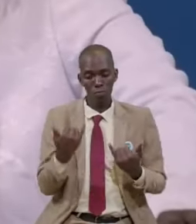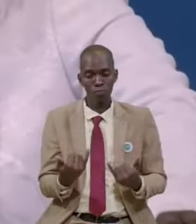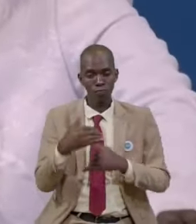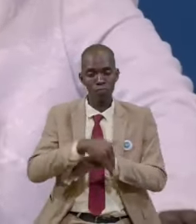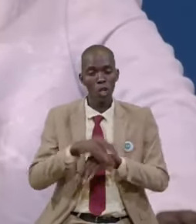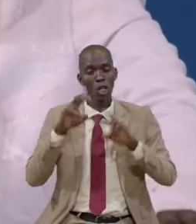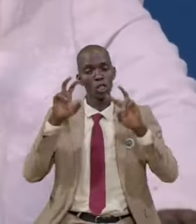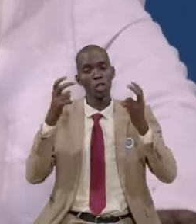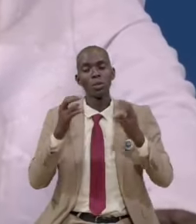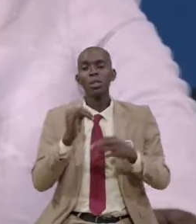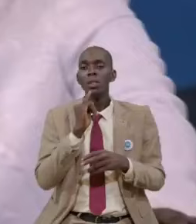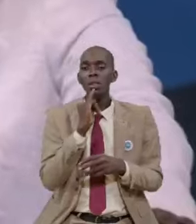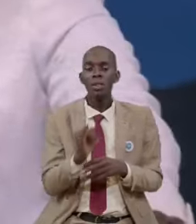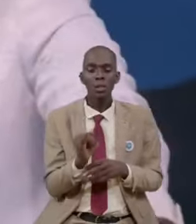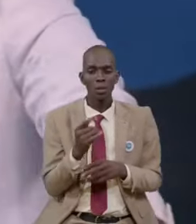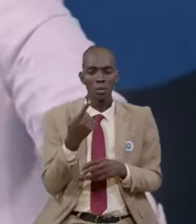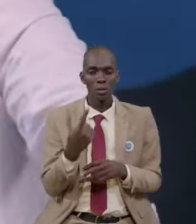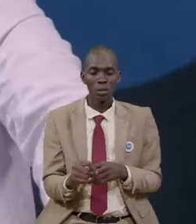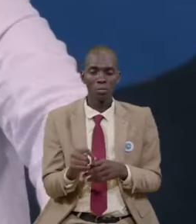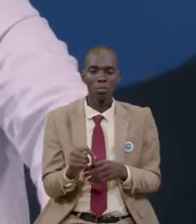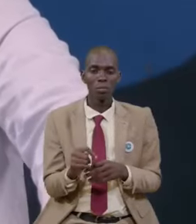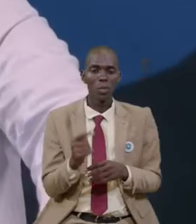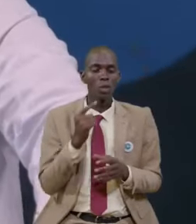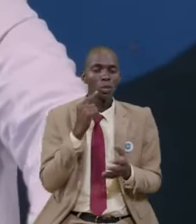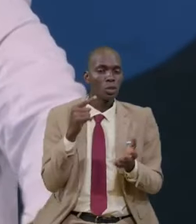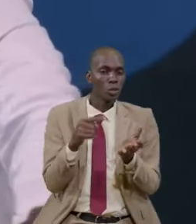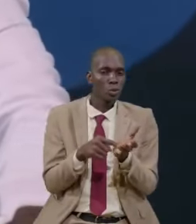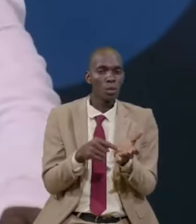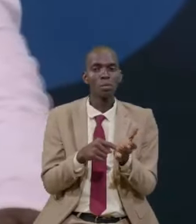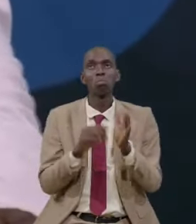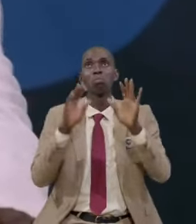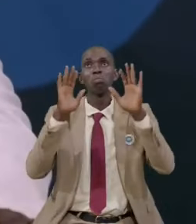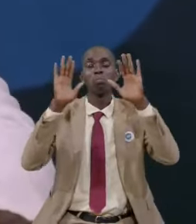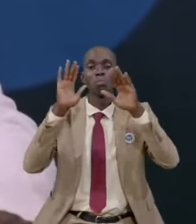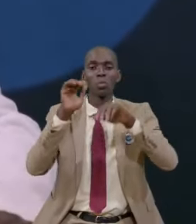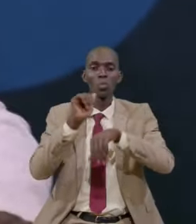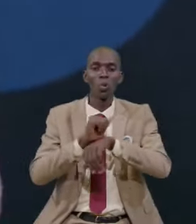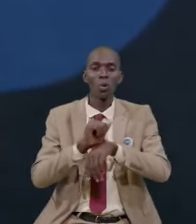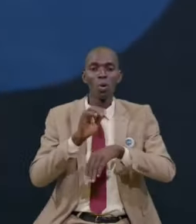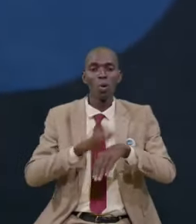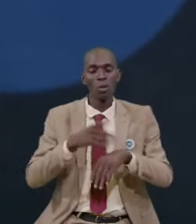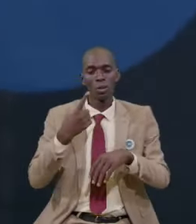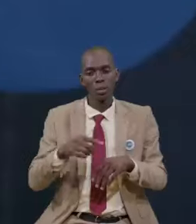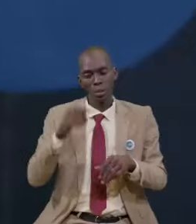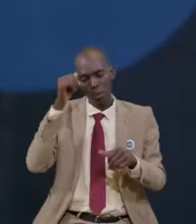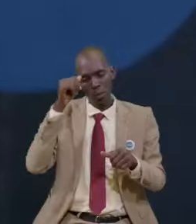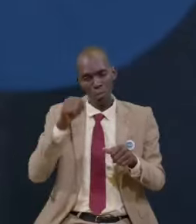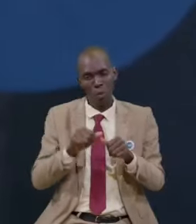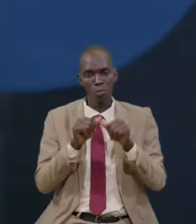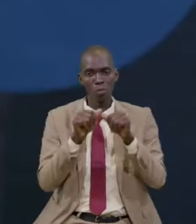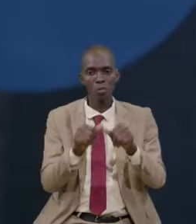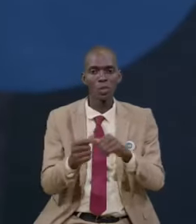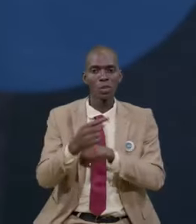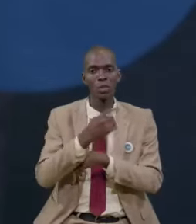miracles on a memorable day of the Lord's power. You will do it in your life